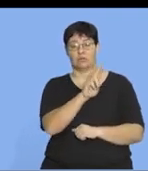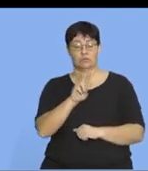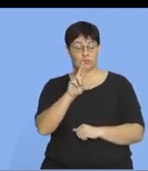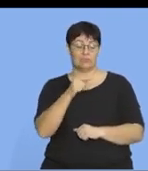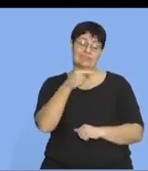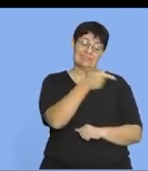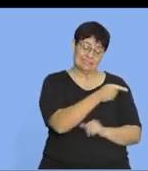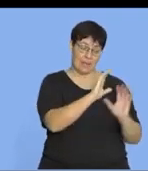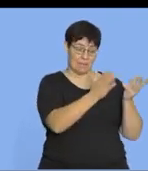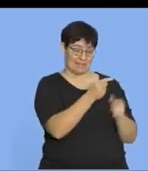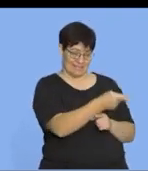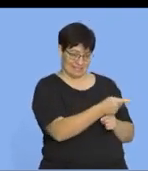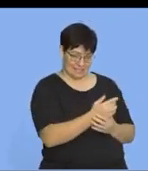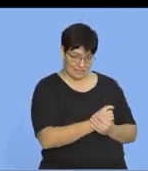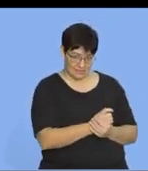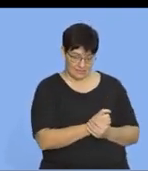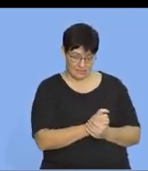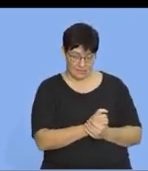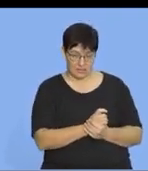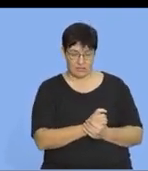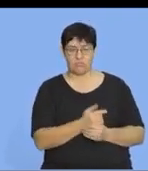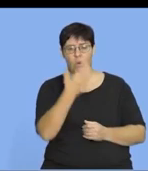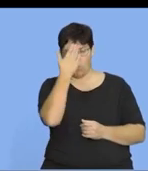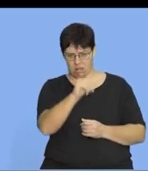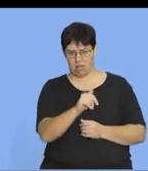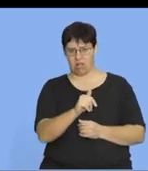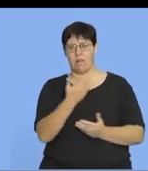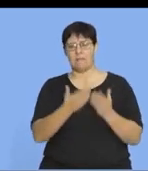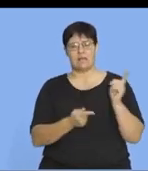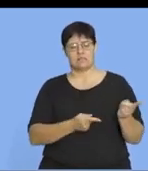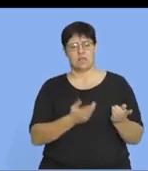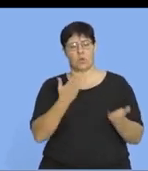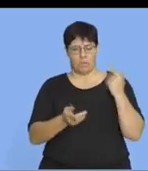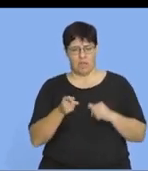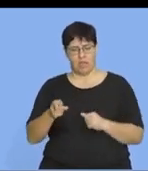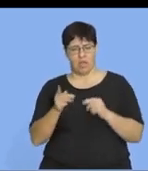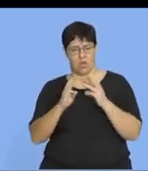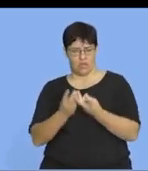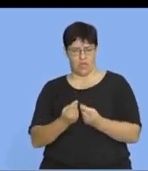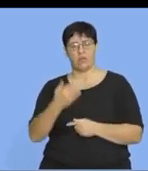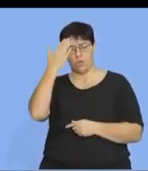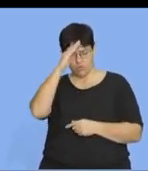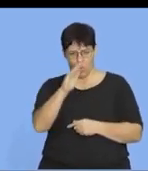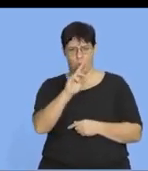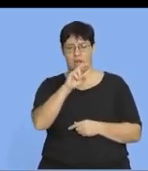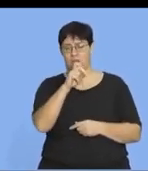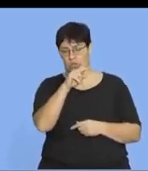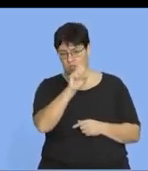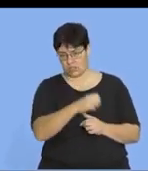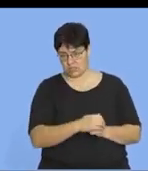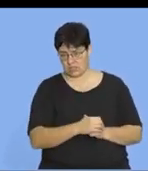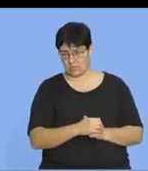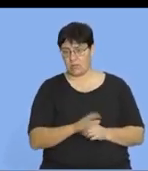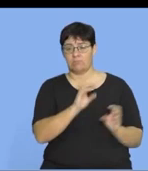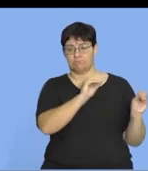squared. I know how big the mass of the planet is compared to the Earth, and I know its radius. So I'm